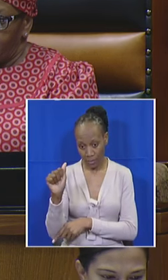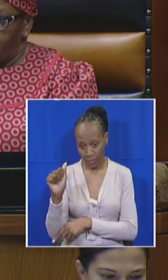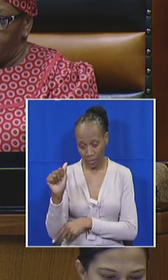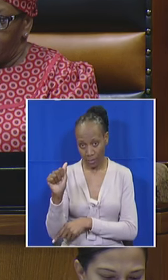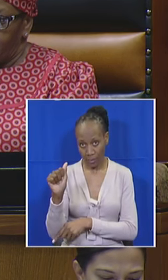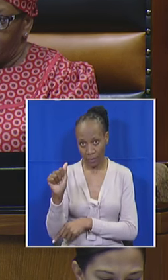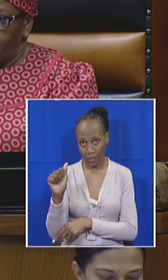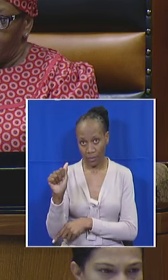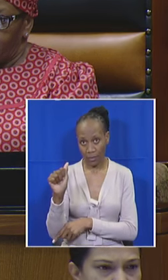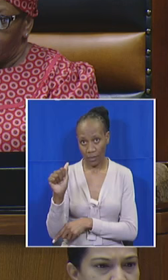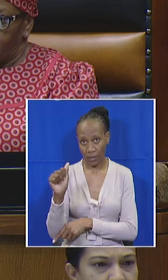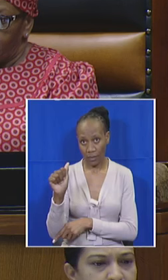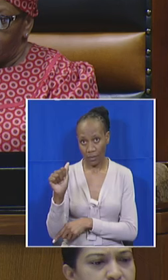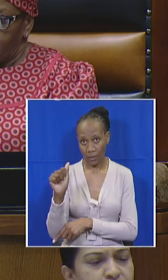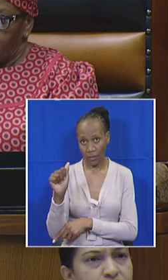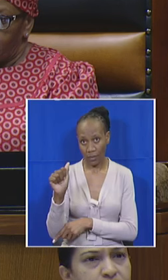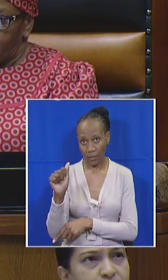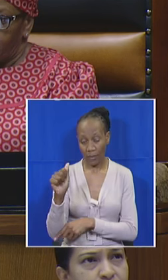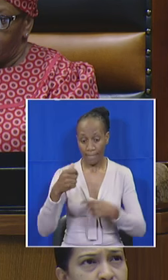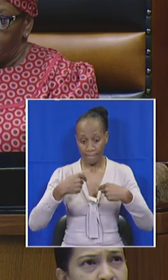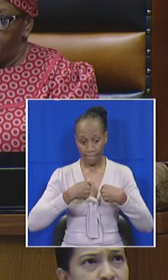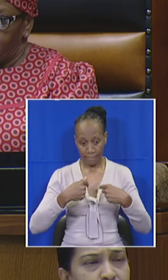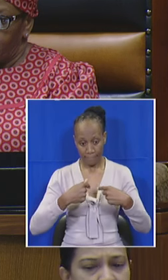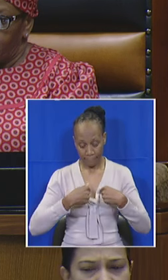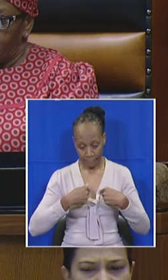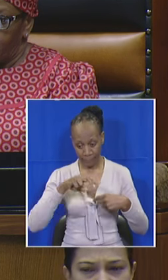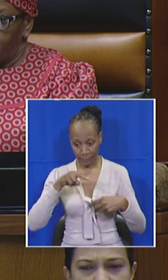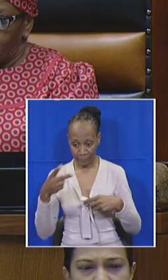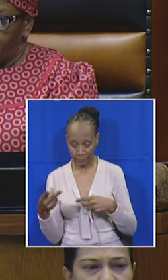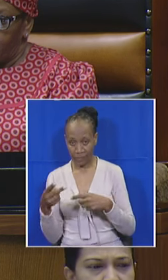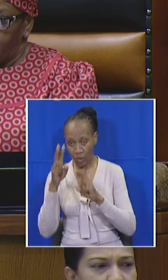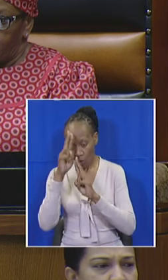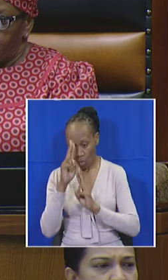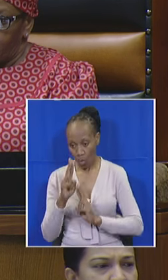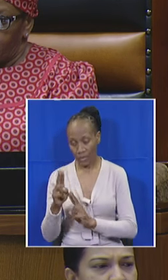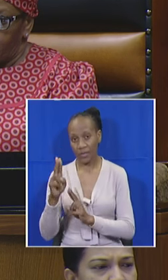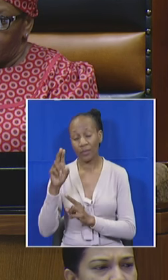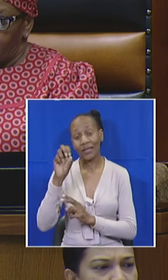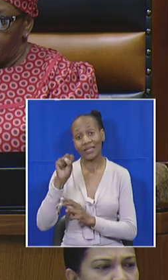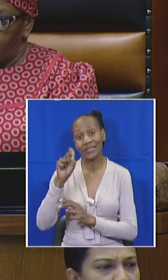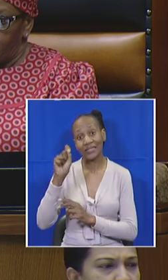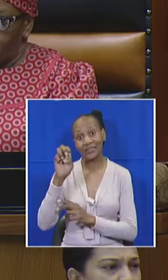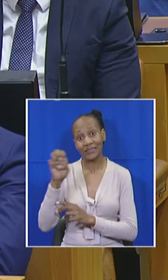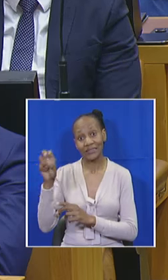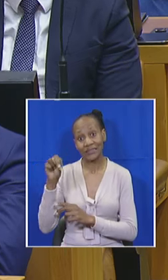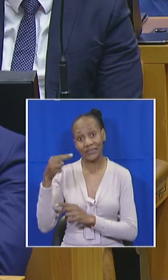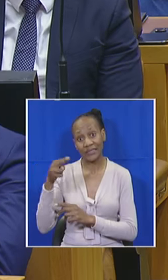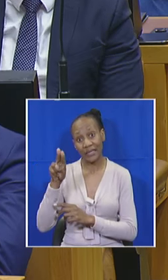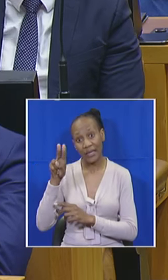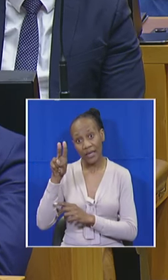off-the-record altercation between myself and Honorable Steenhuisen of the DA.